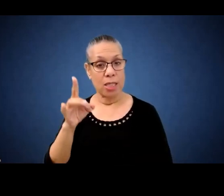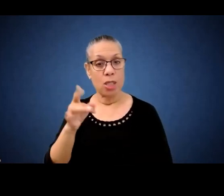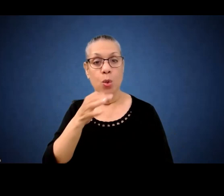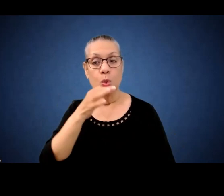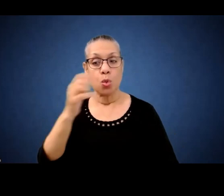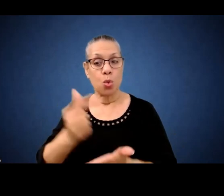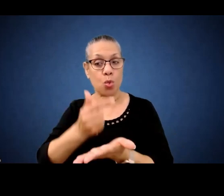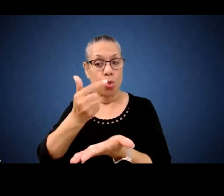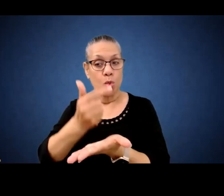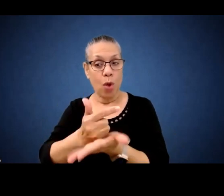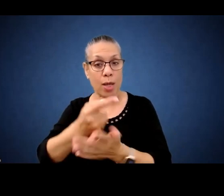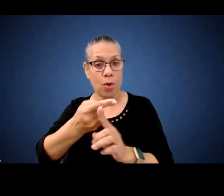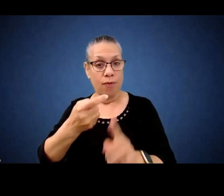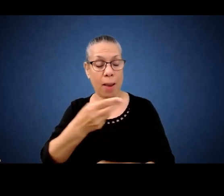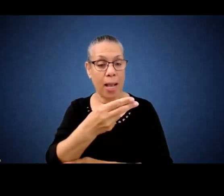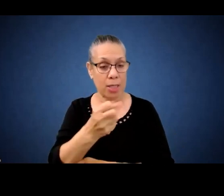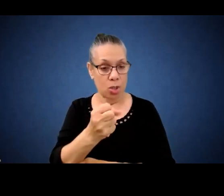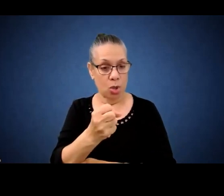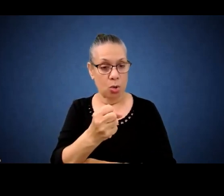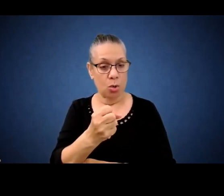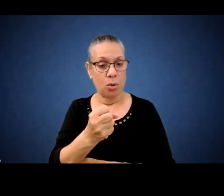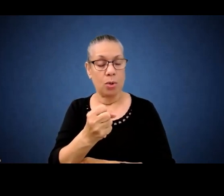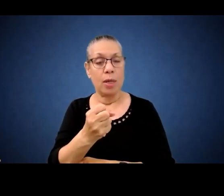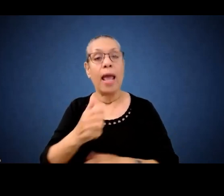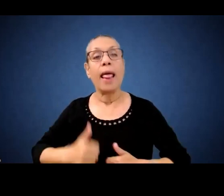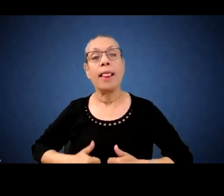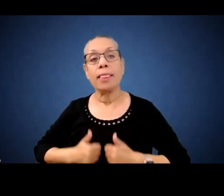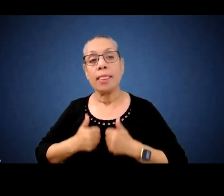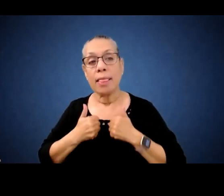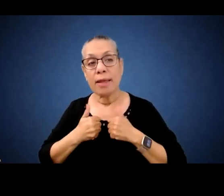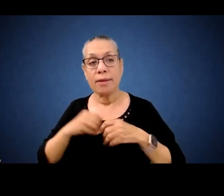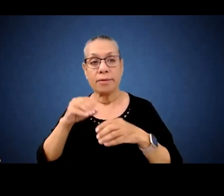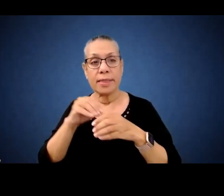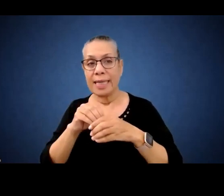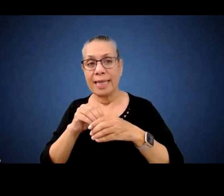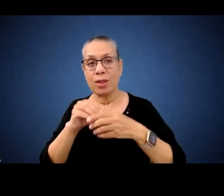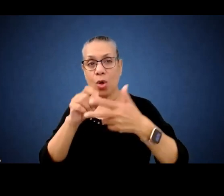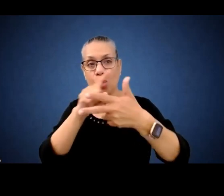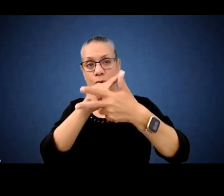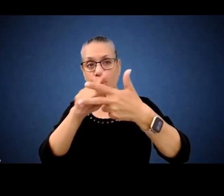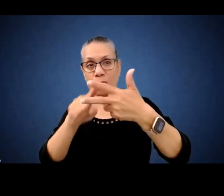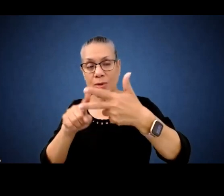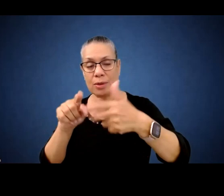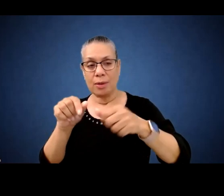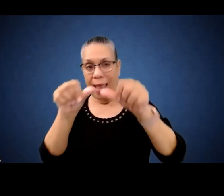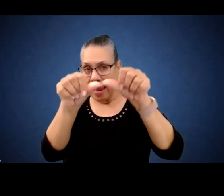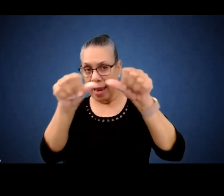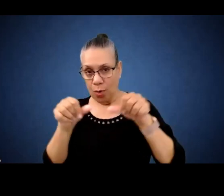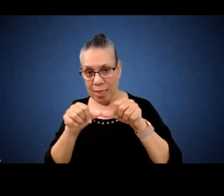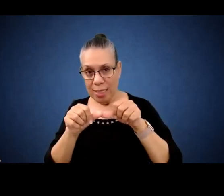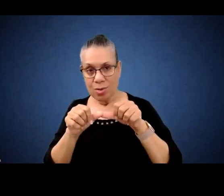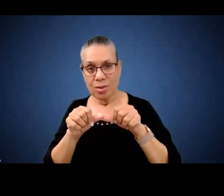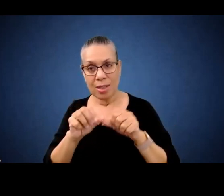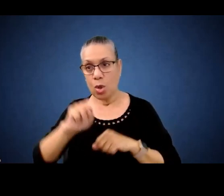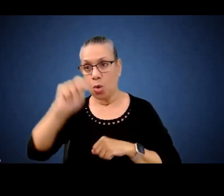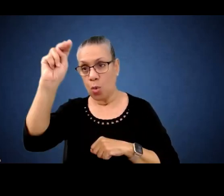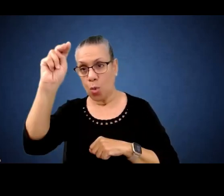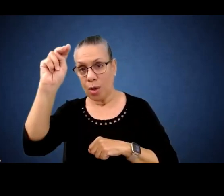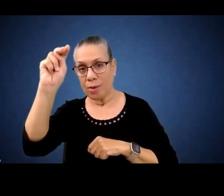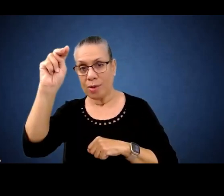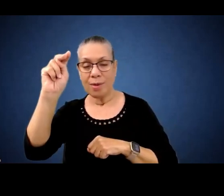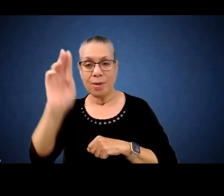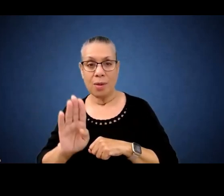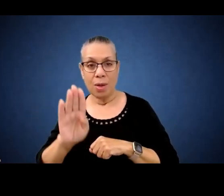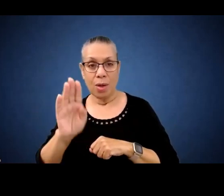from high school would be able and lives in one of the service areas or the catchment areas, could be served by